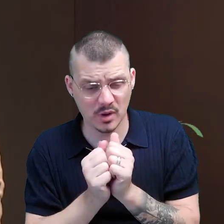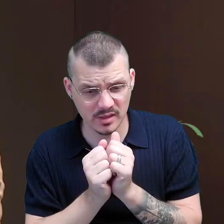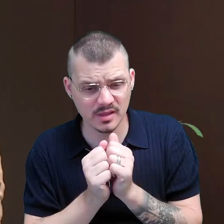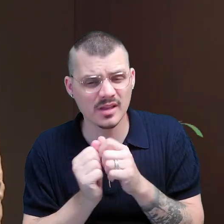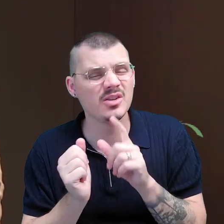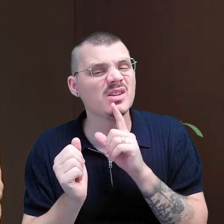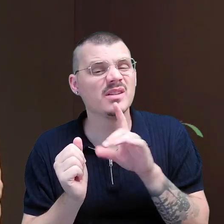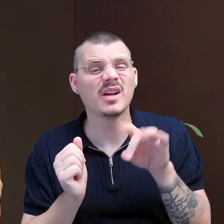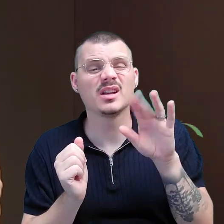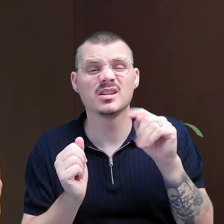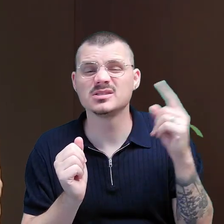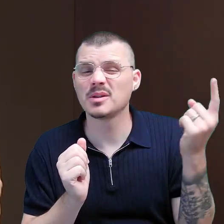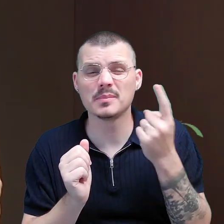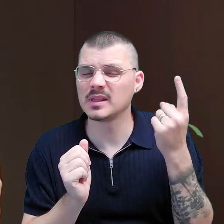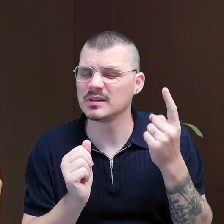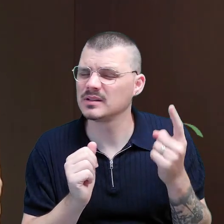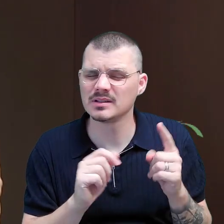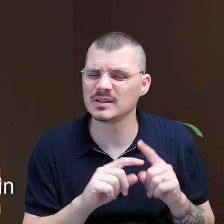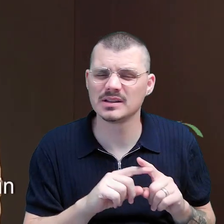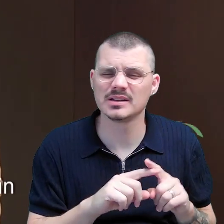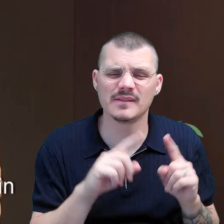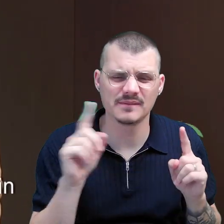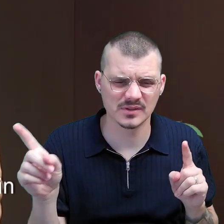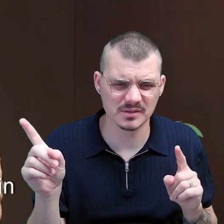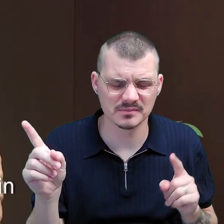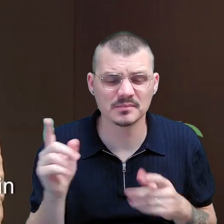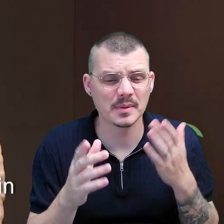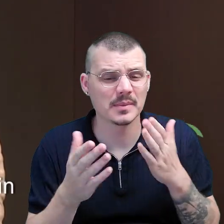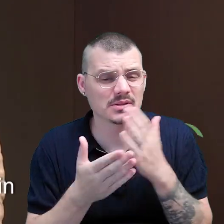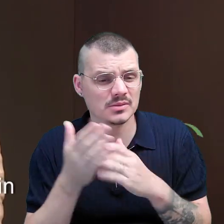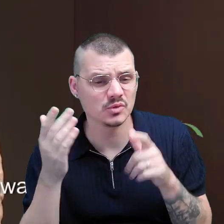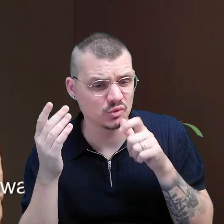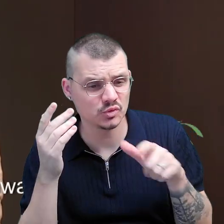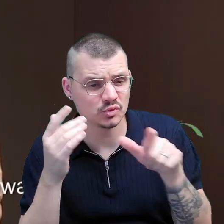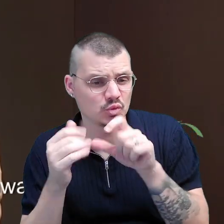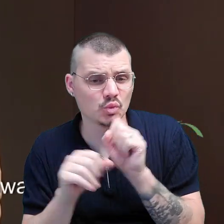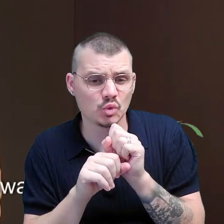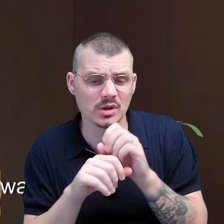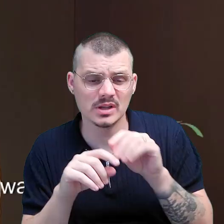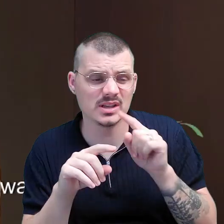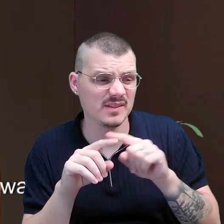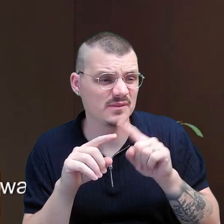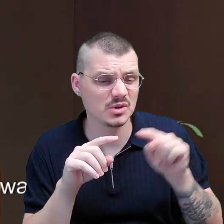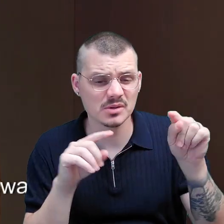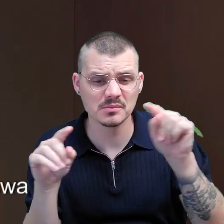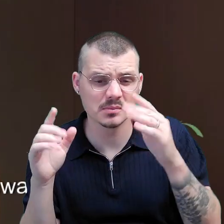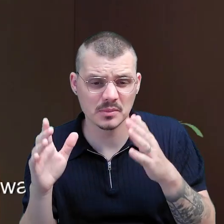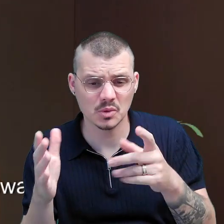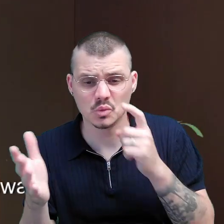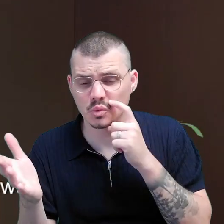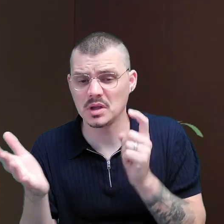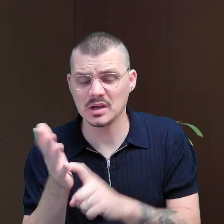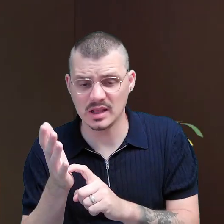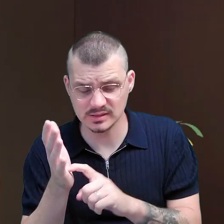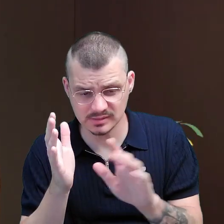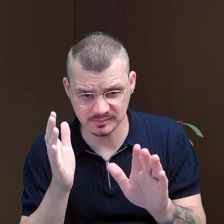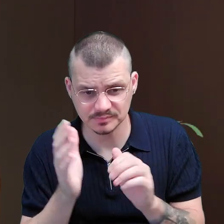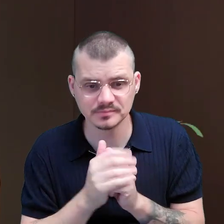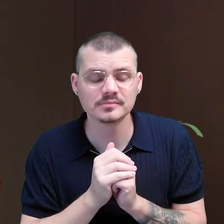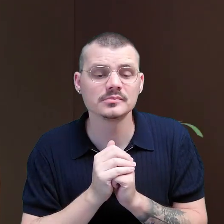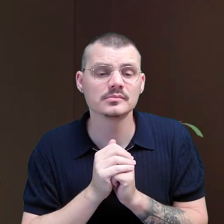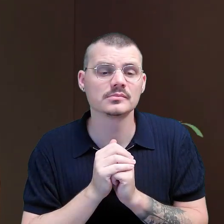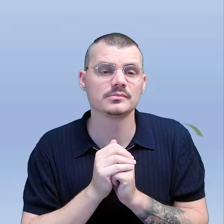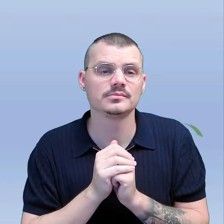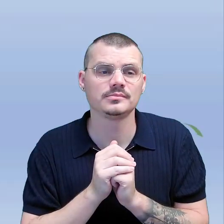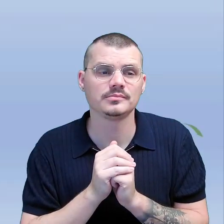something completely different. Maybe some of you that have worked in various settings will recognize this right away, is